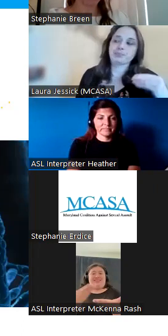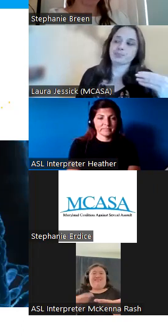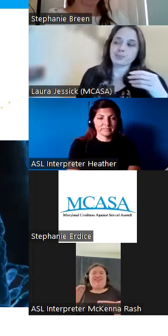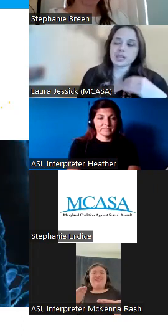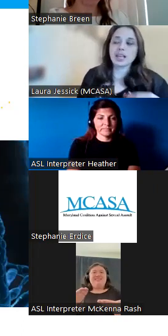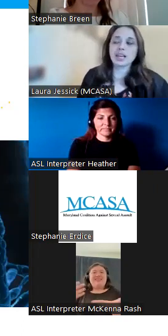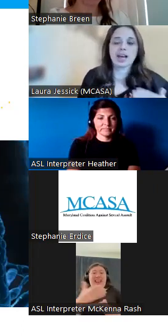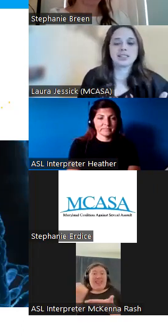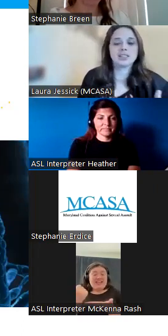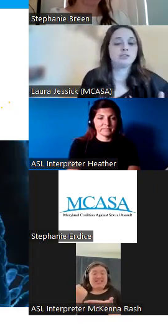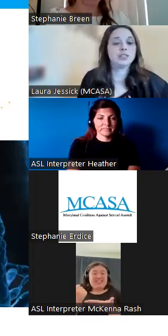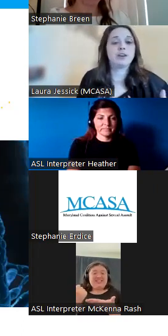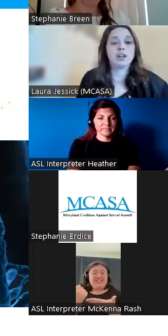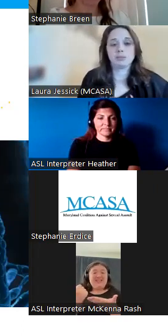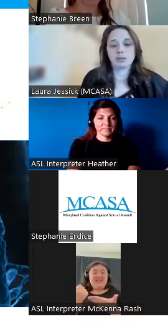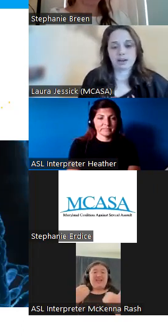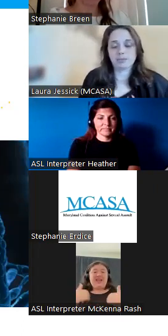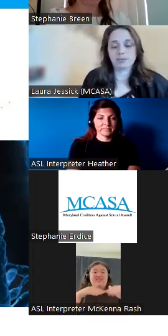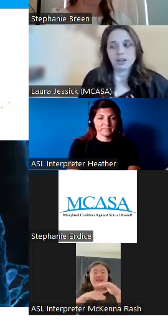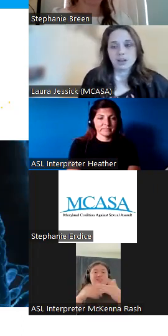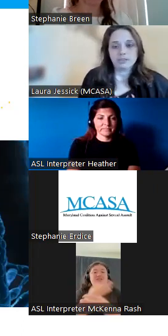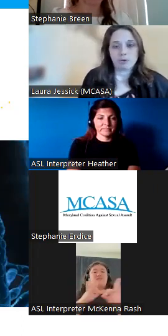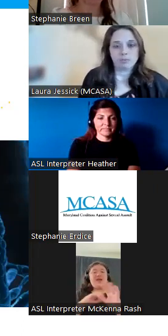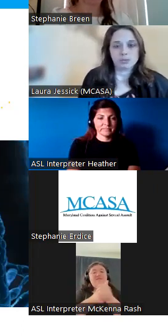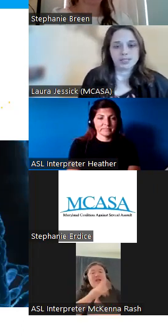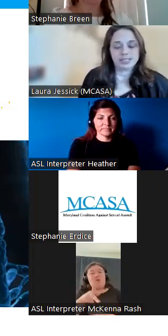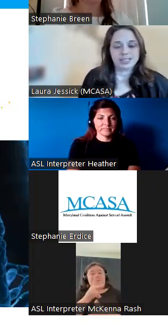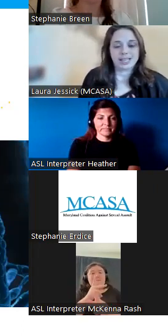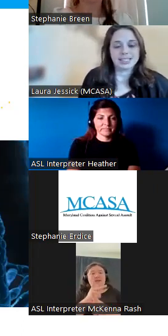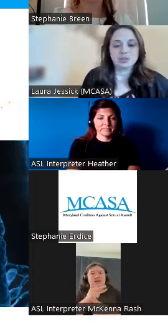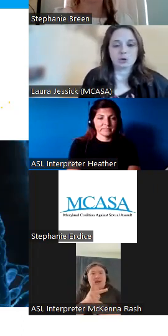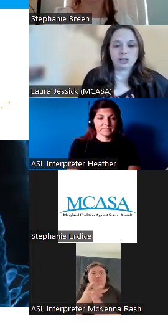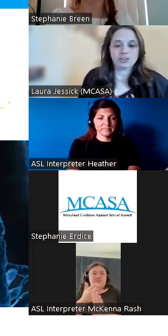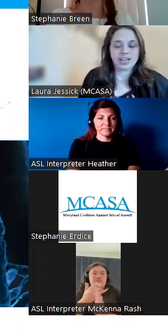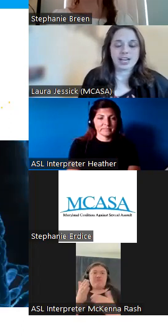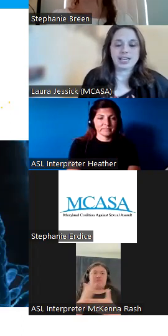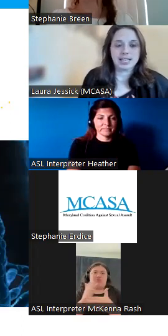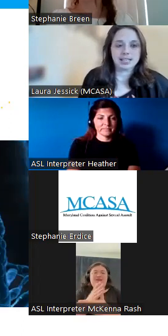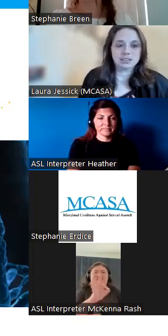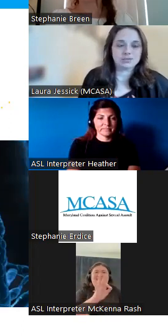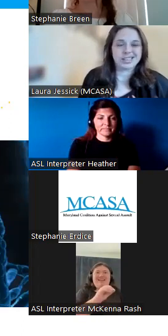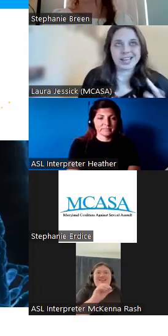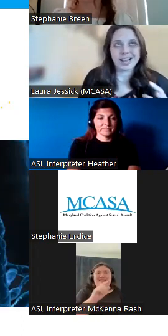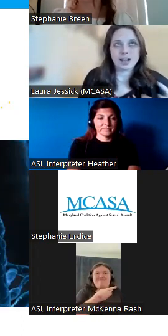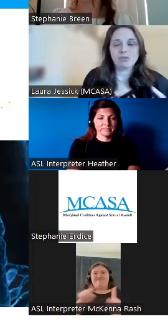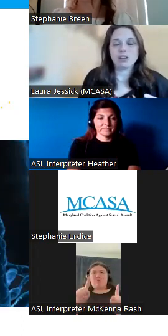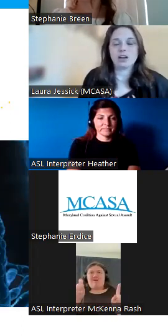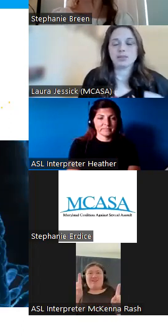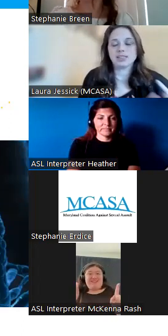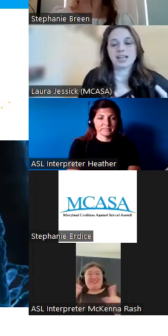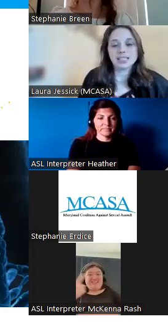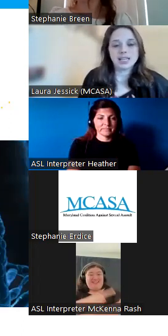collected, they have access to free follow-up care for between 90 and 180 days. Right